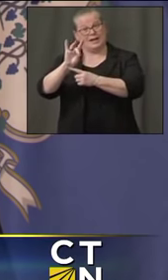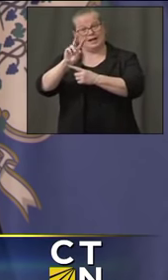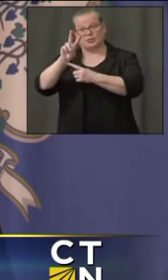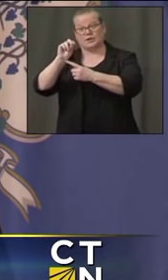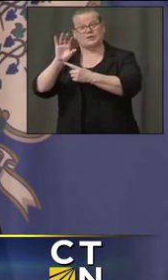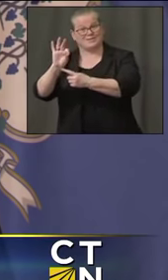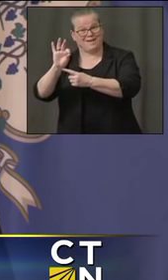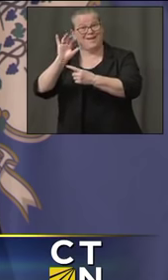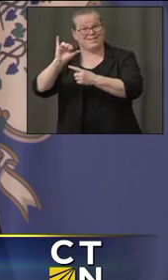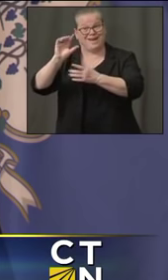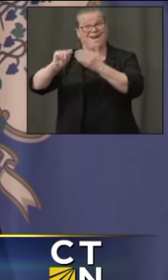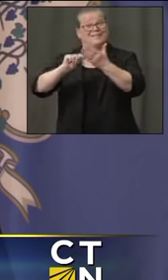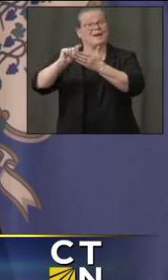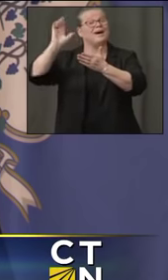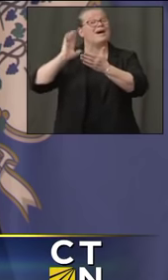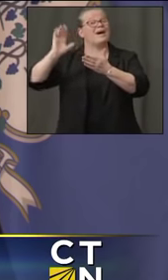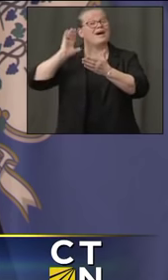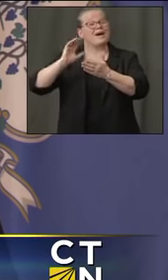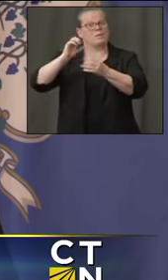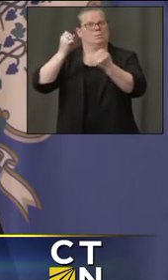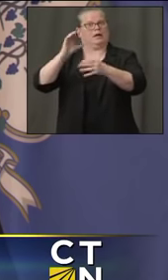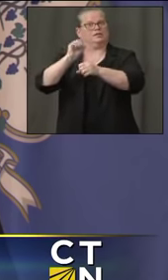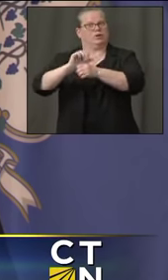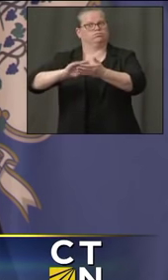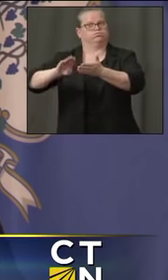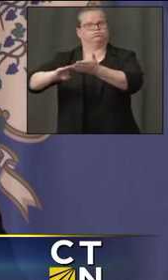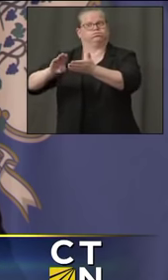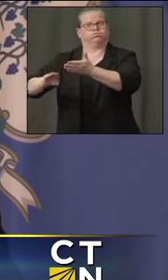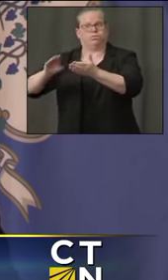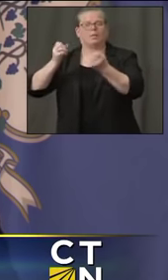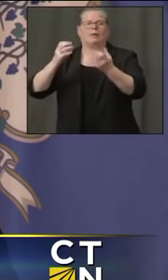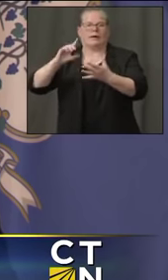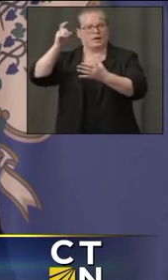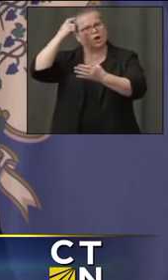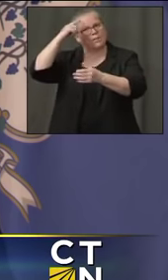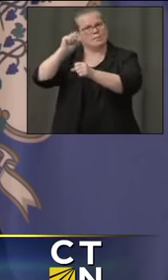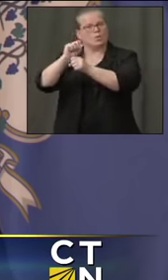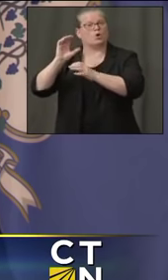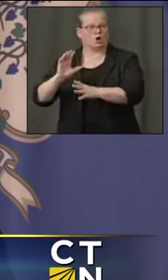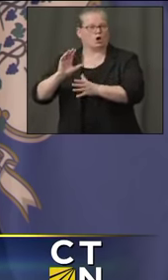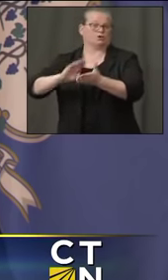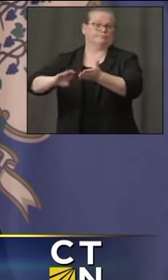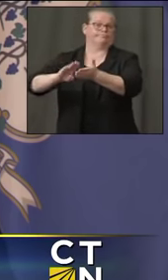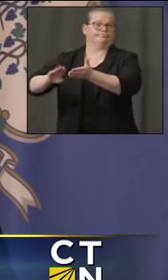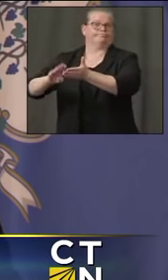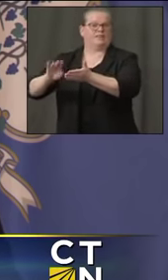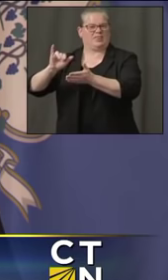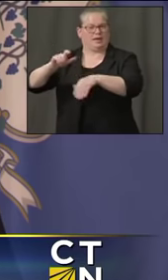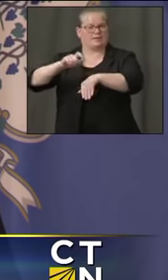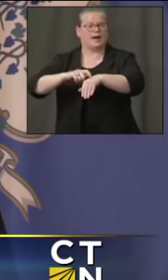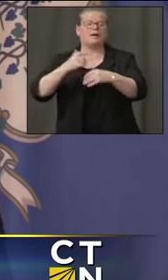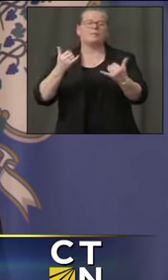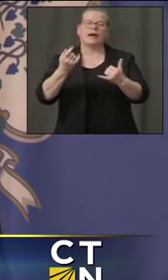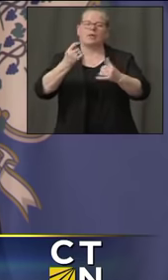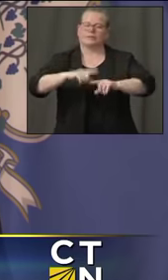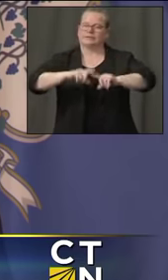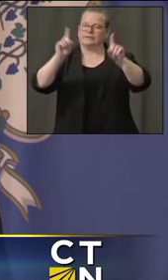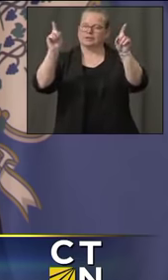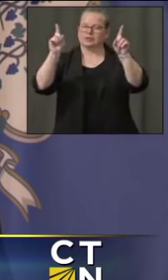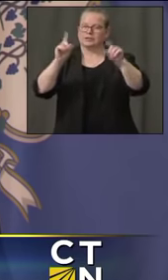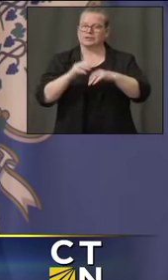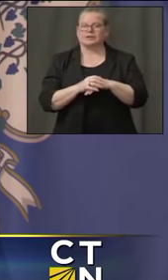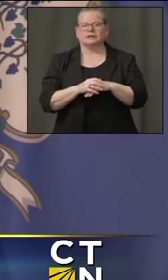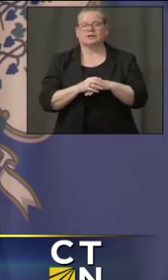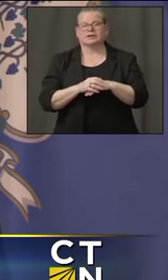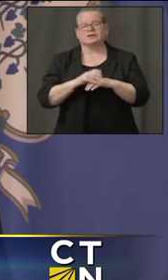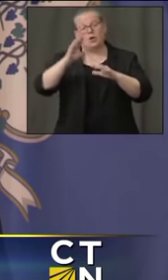significant piece of the job claims, at this point, and I hope for the foreseeable future, there are no